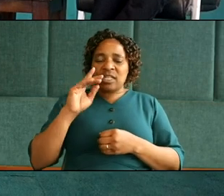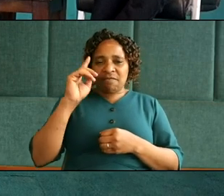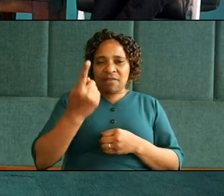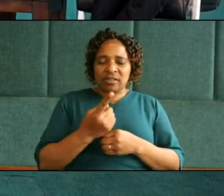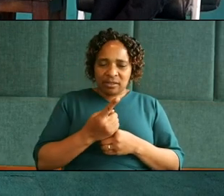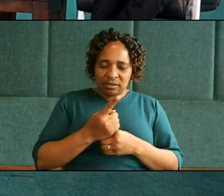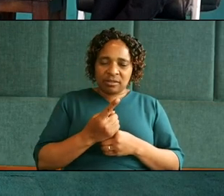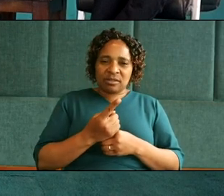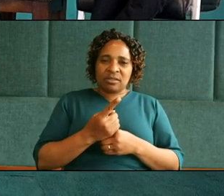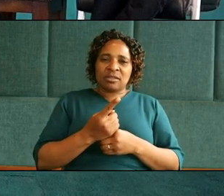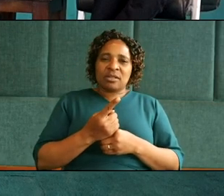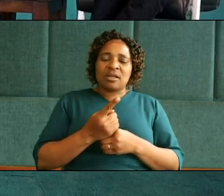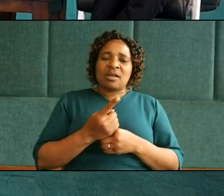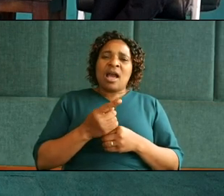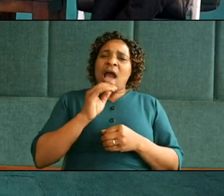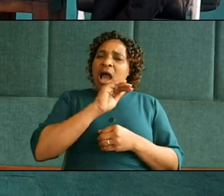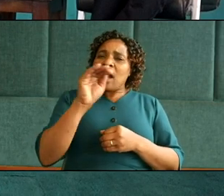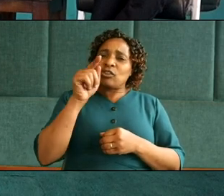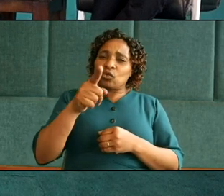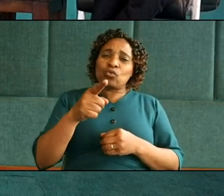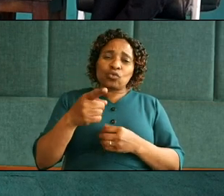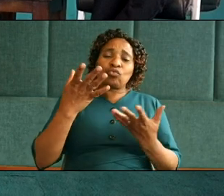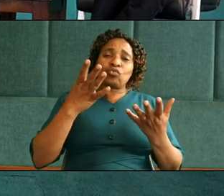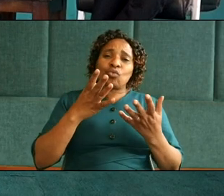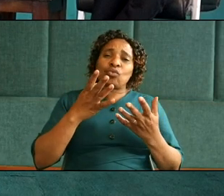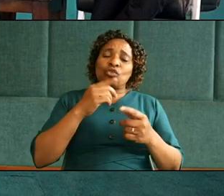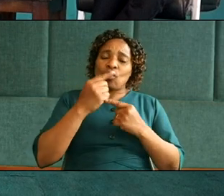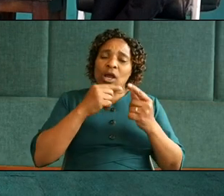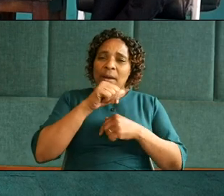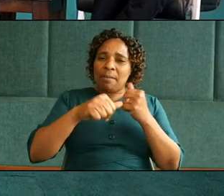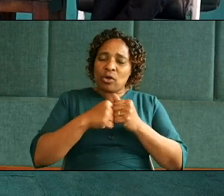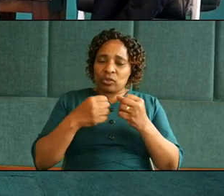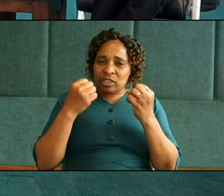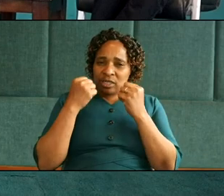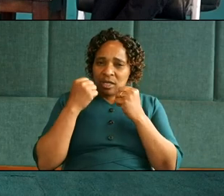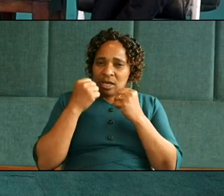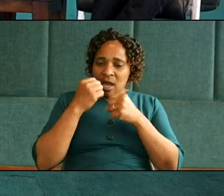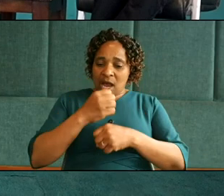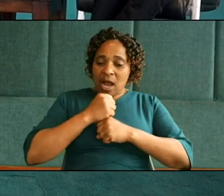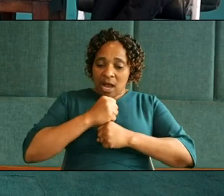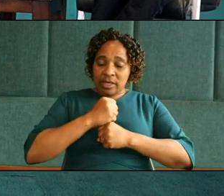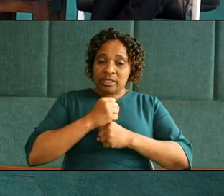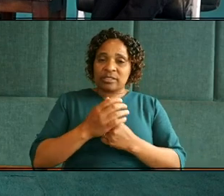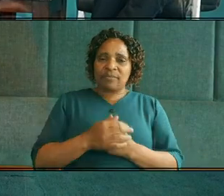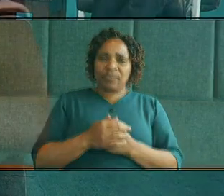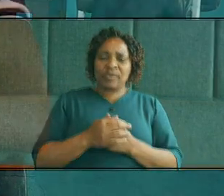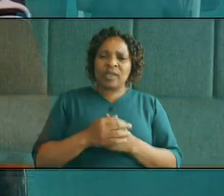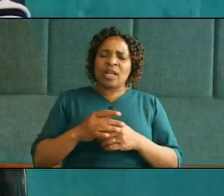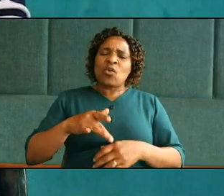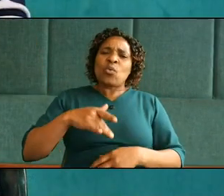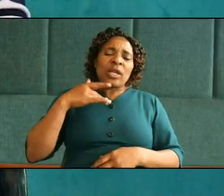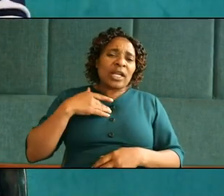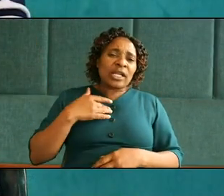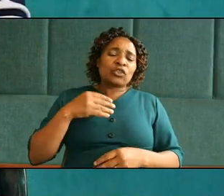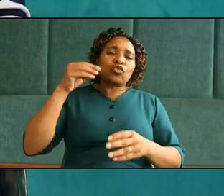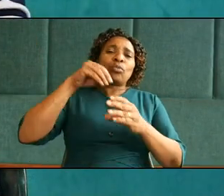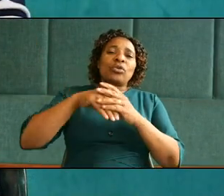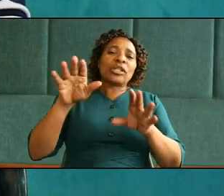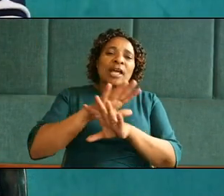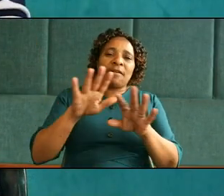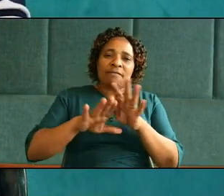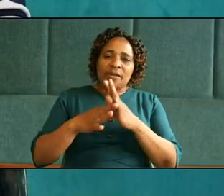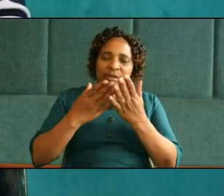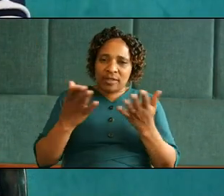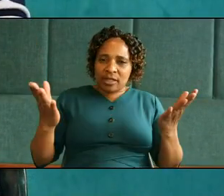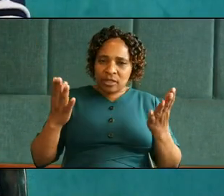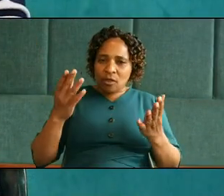one is, it asks you to define courage. The choices are as following: the willingness to put everything on the line for